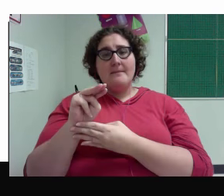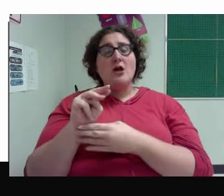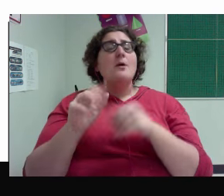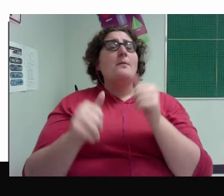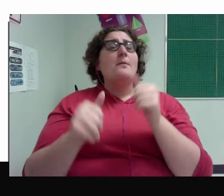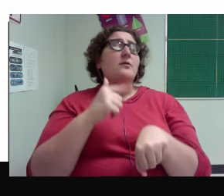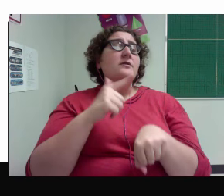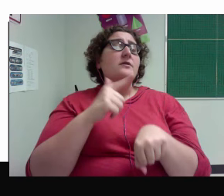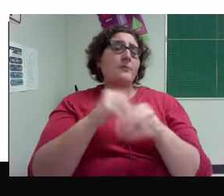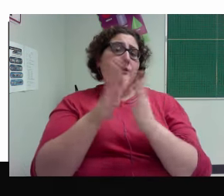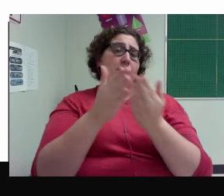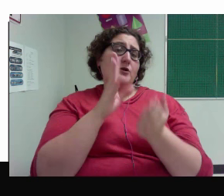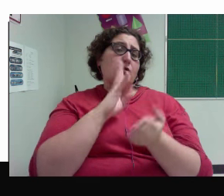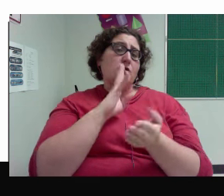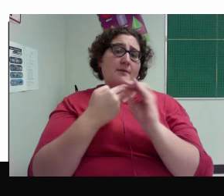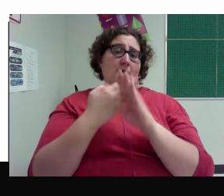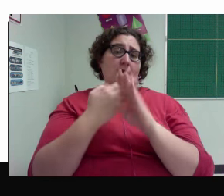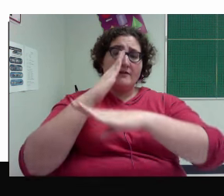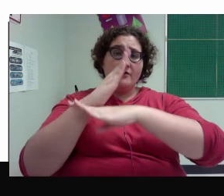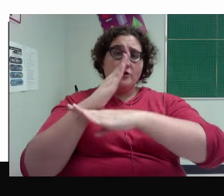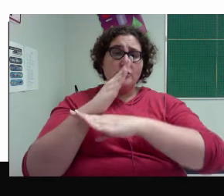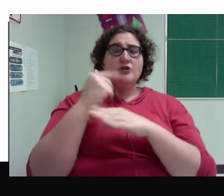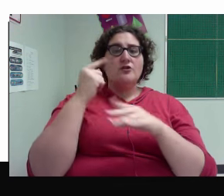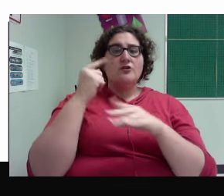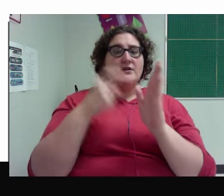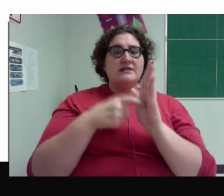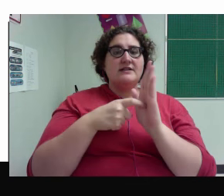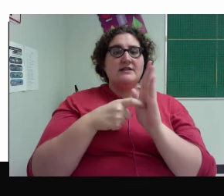the book talks about transversals, notice how they